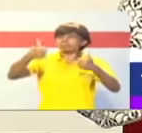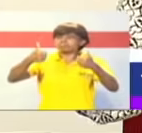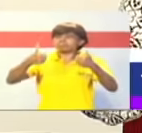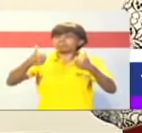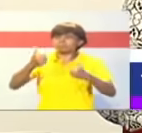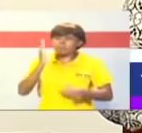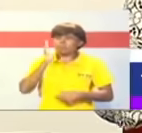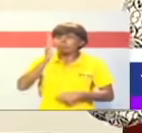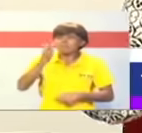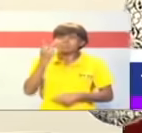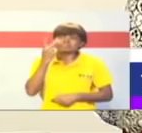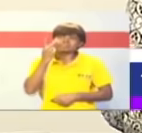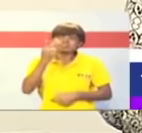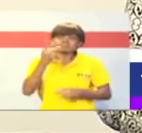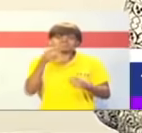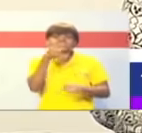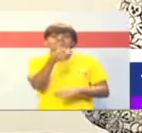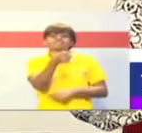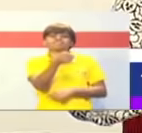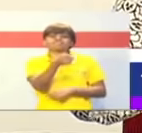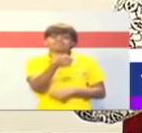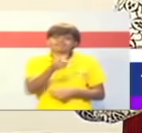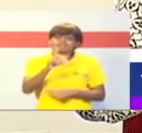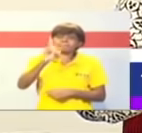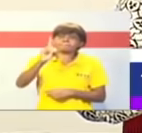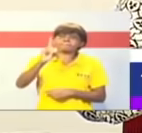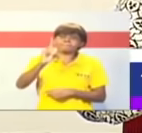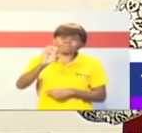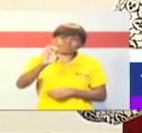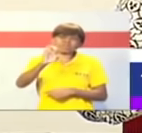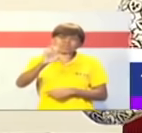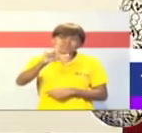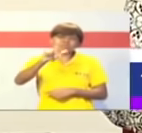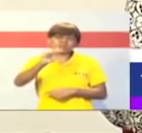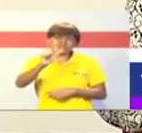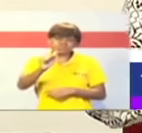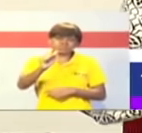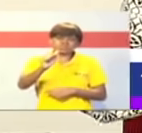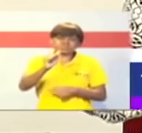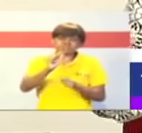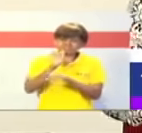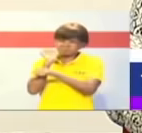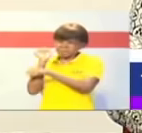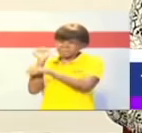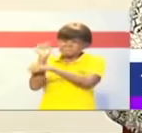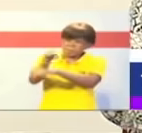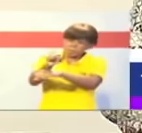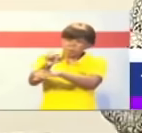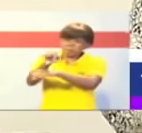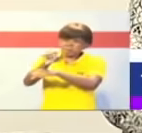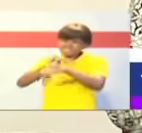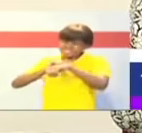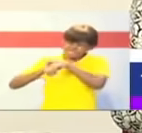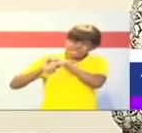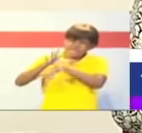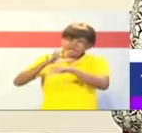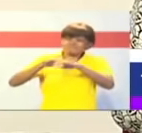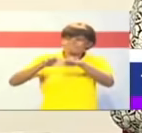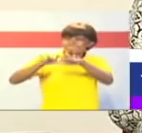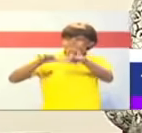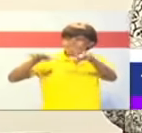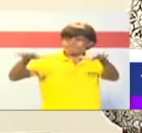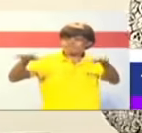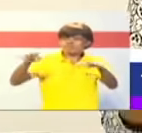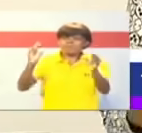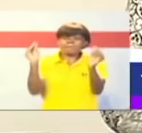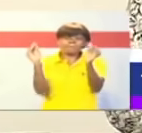you do expect to see the Delta variant, because of that increased the rate of spread, becoming more dominant than